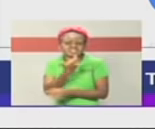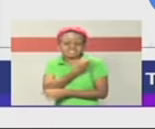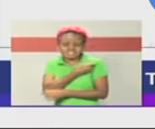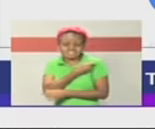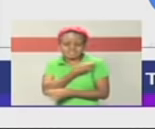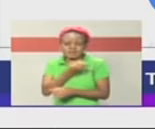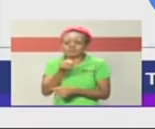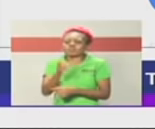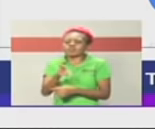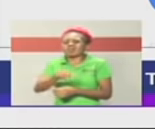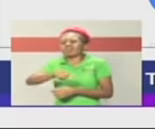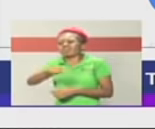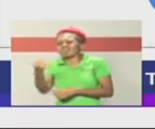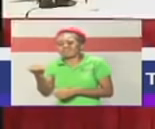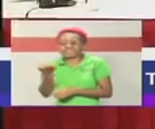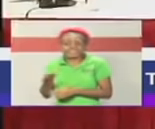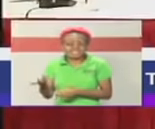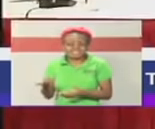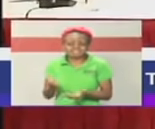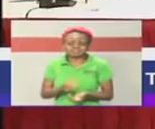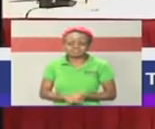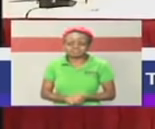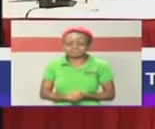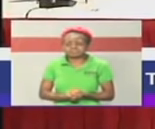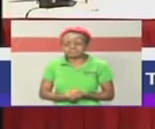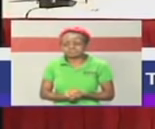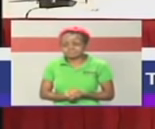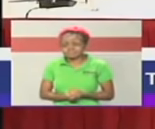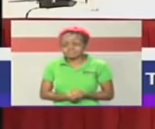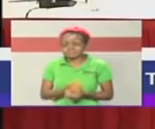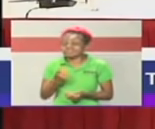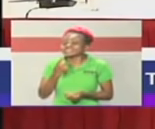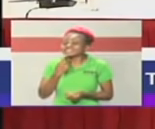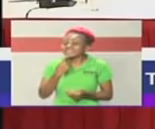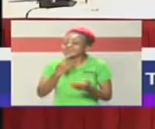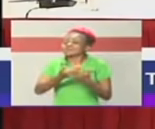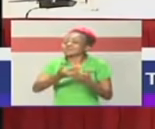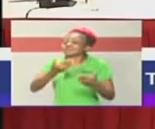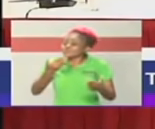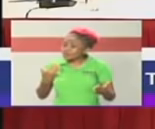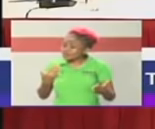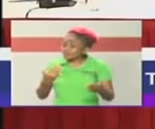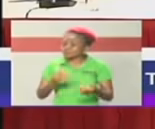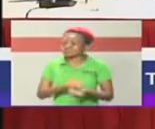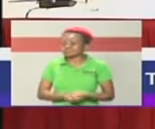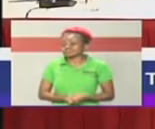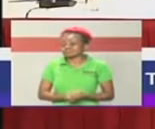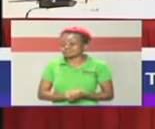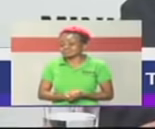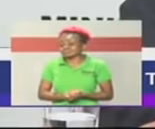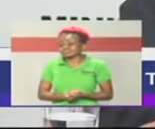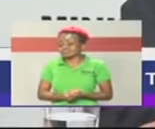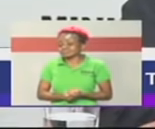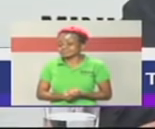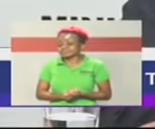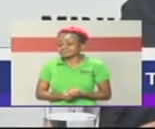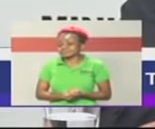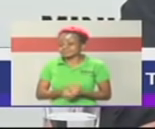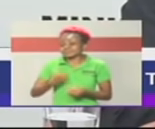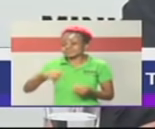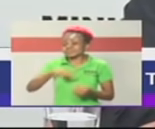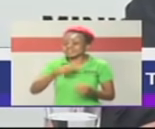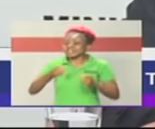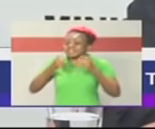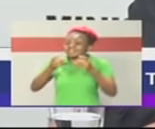other cause, please? Thank you. So as I stated earlier, we have given out 1 million shots